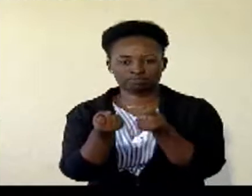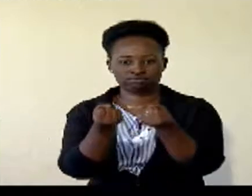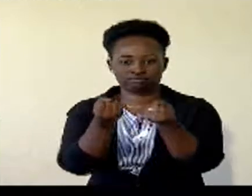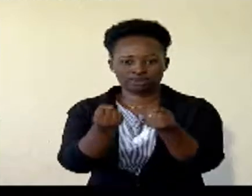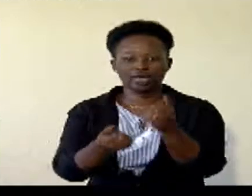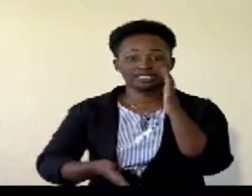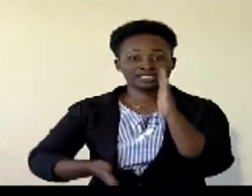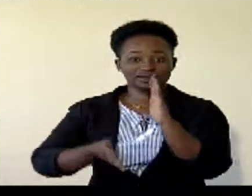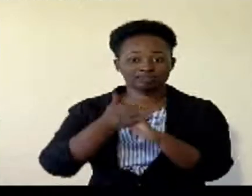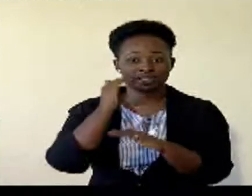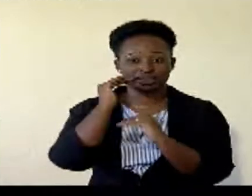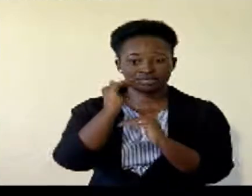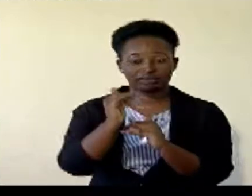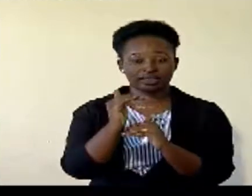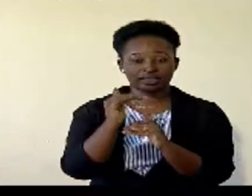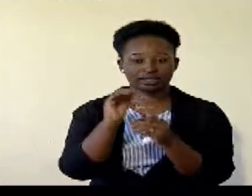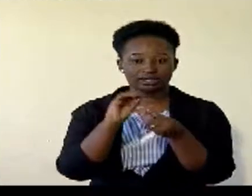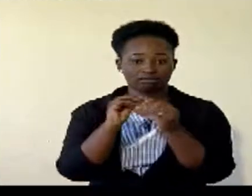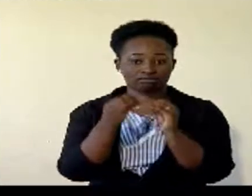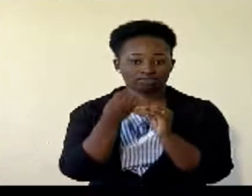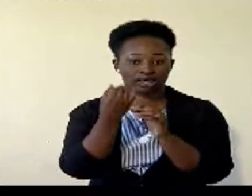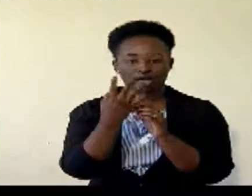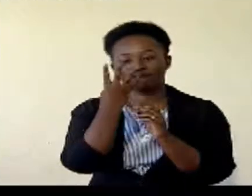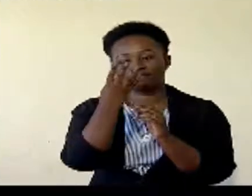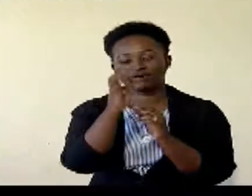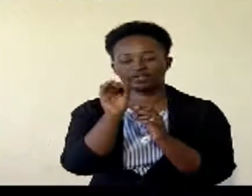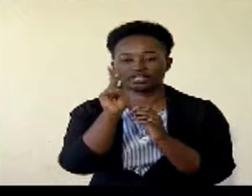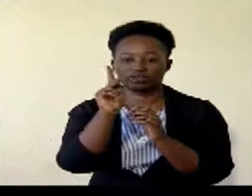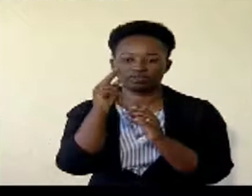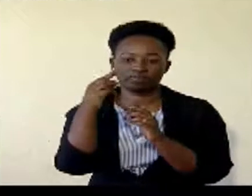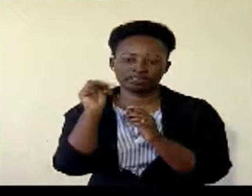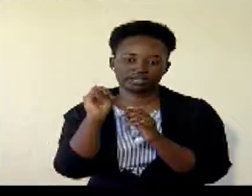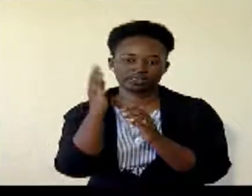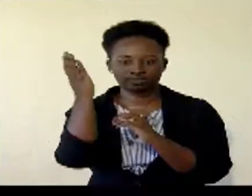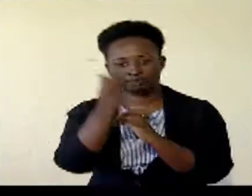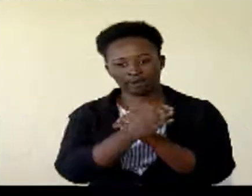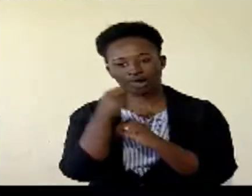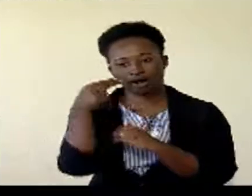on this segment of the road is 40 kilometers per hour. Okay.